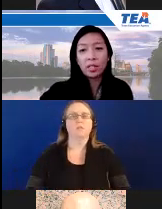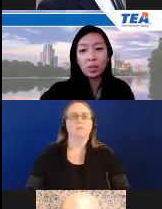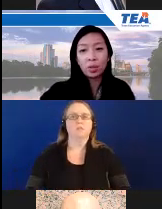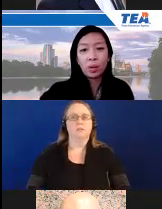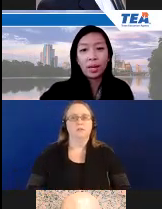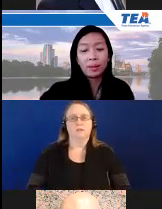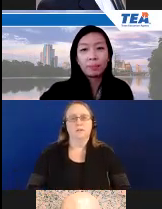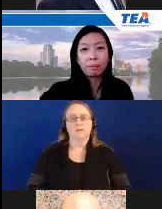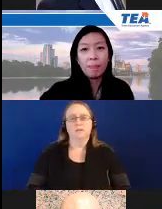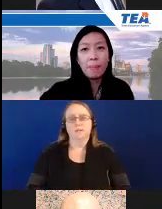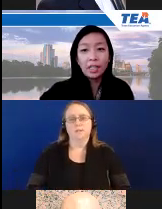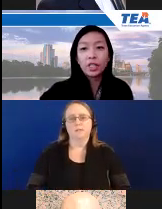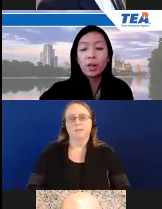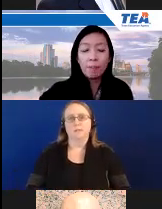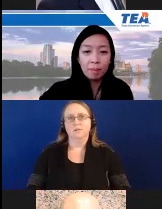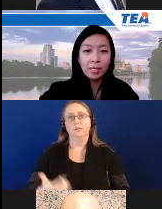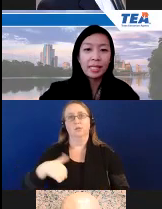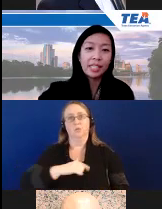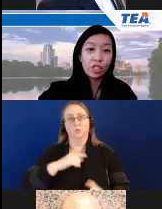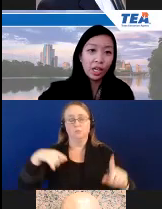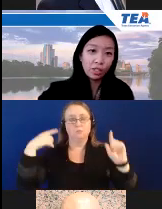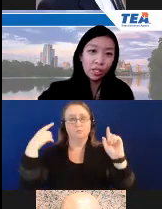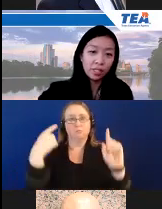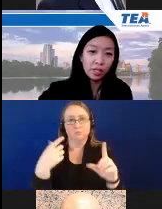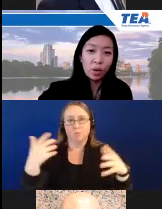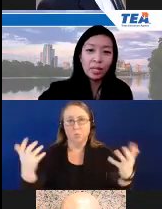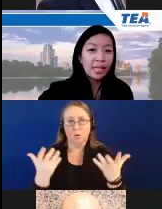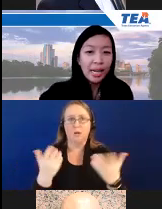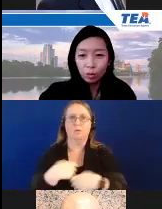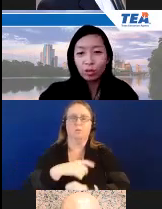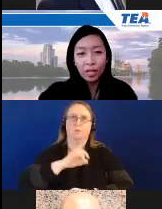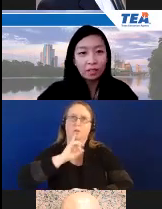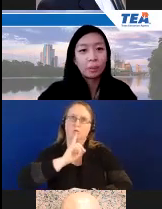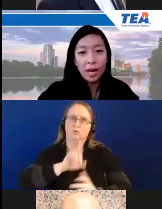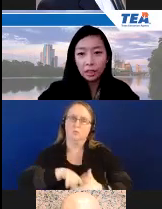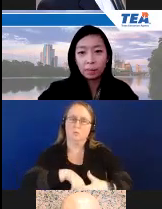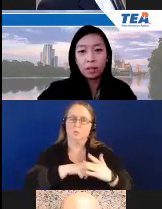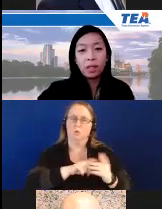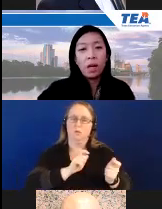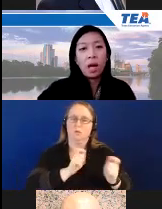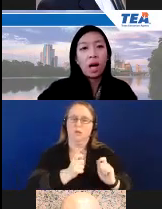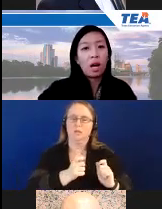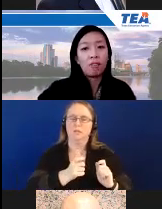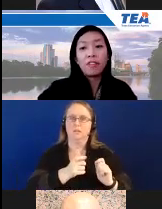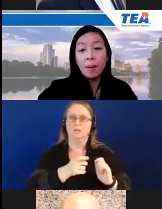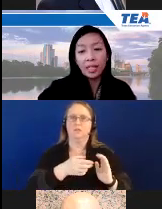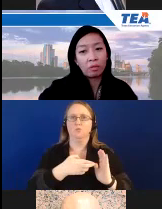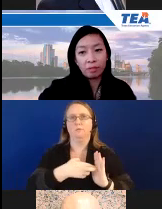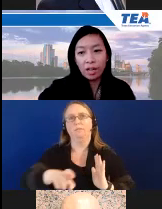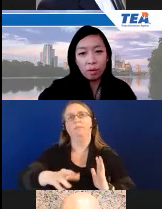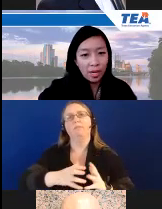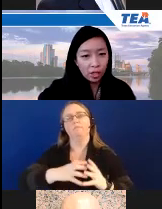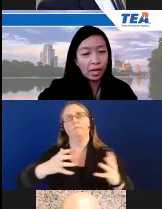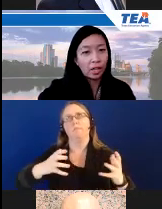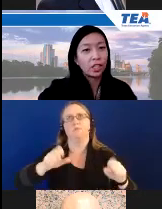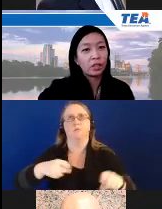working to make sure we're implementing these changes in a way that's as reflective as possible of feedback that we've